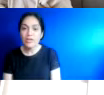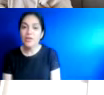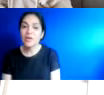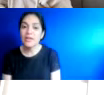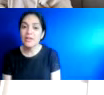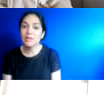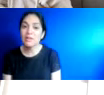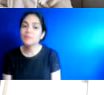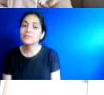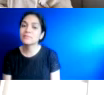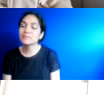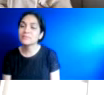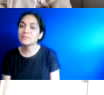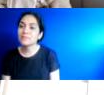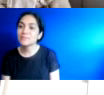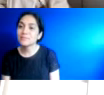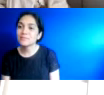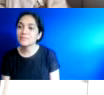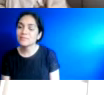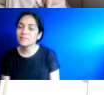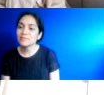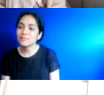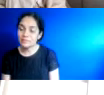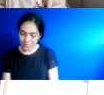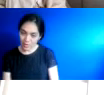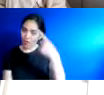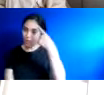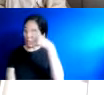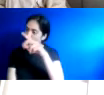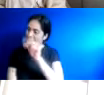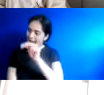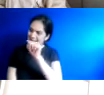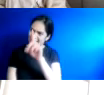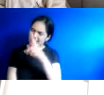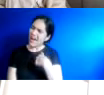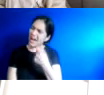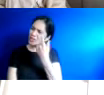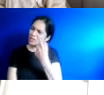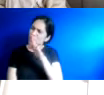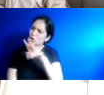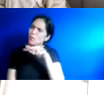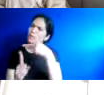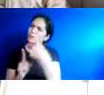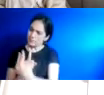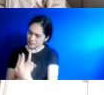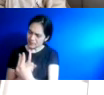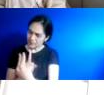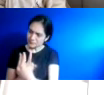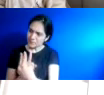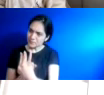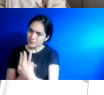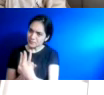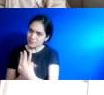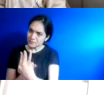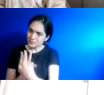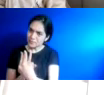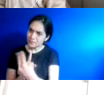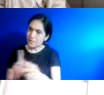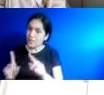Okay, go ahead and rebuttal. For NAD, I understand your viewpoint, but to refute what you said about the